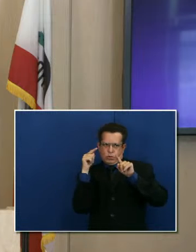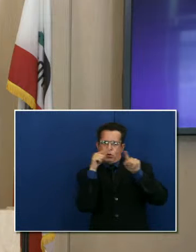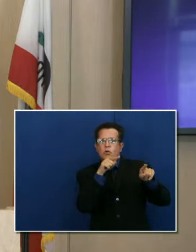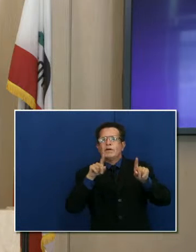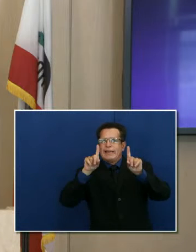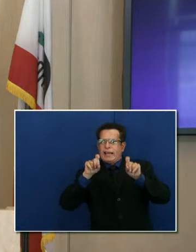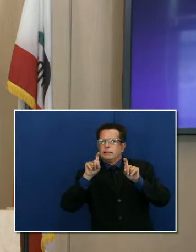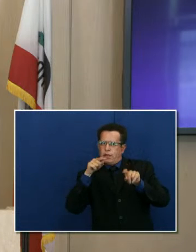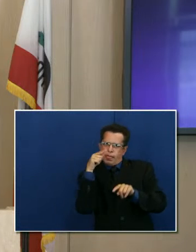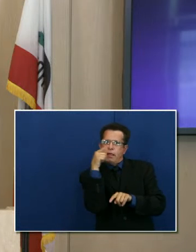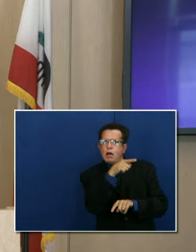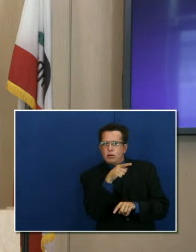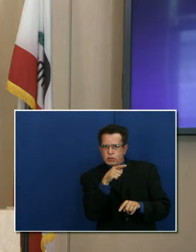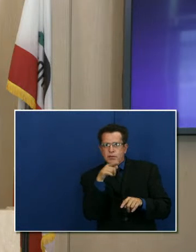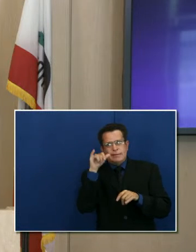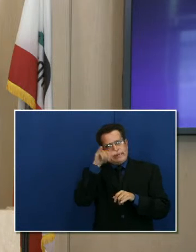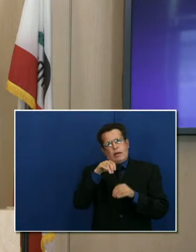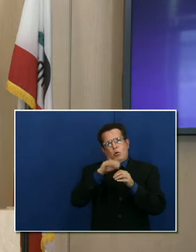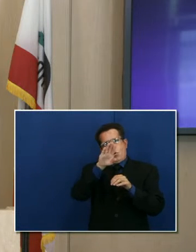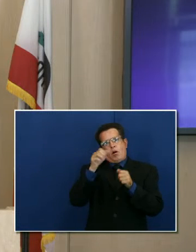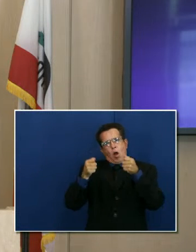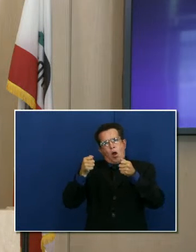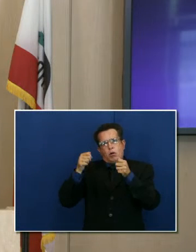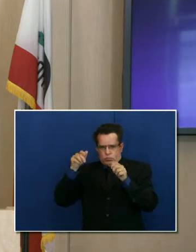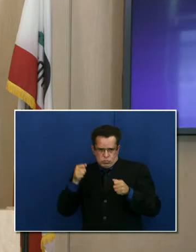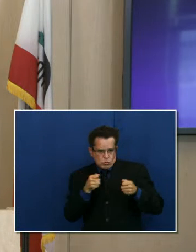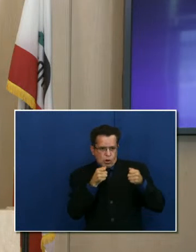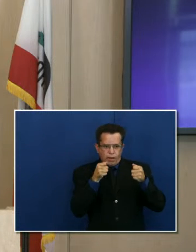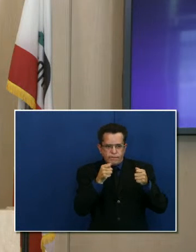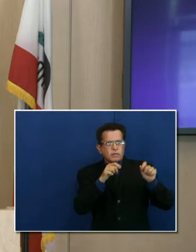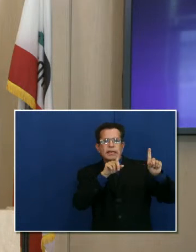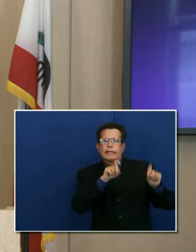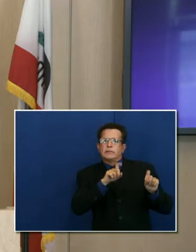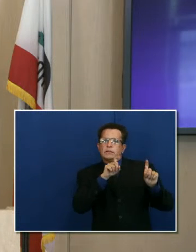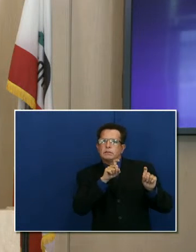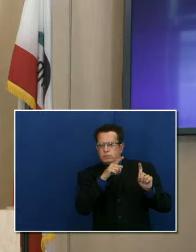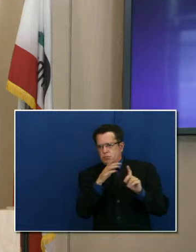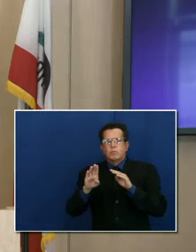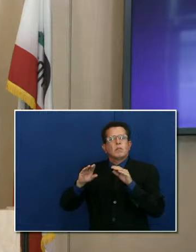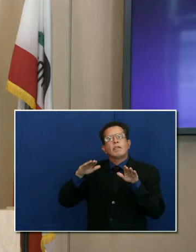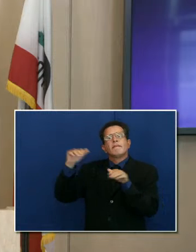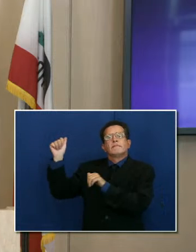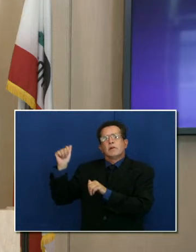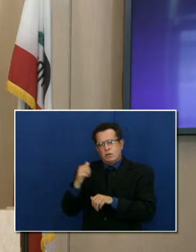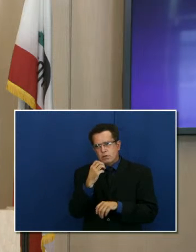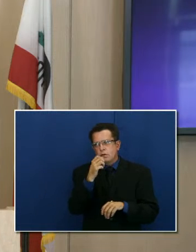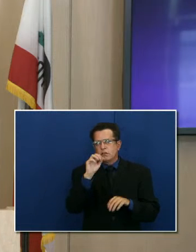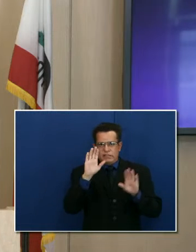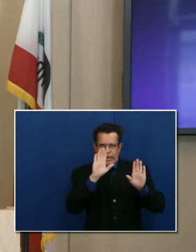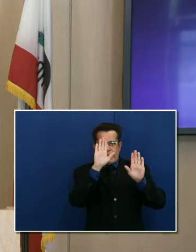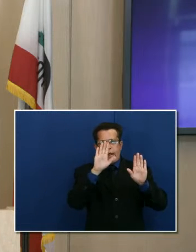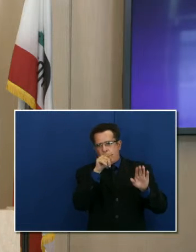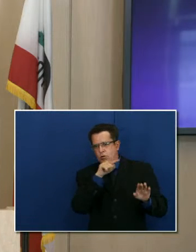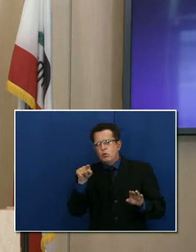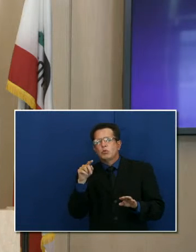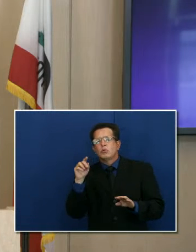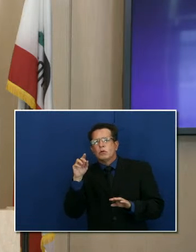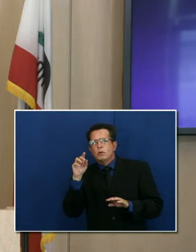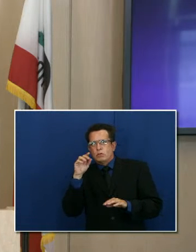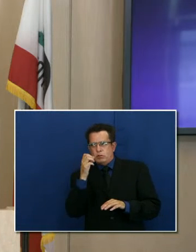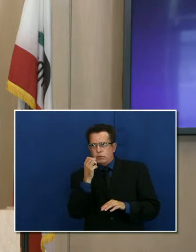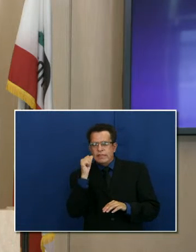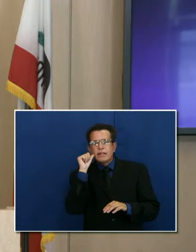get the tests while staying in their car, and it's operating Sunday through Thursday from 12:30 in the afternoon until